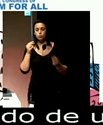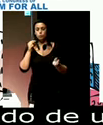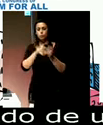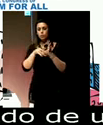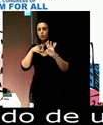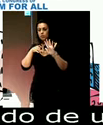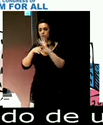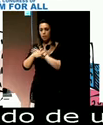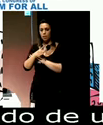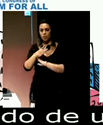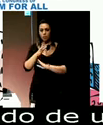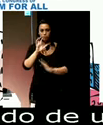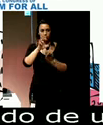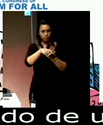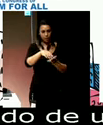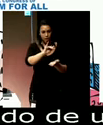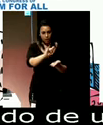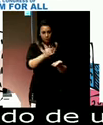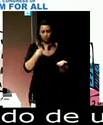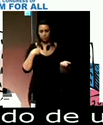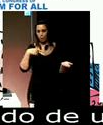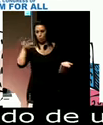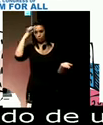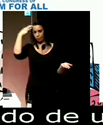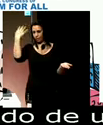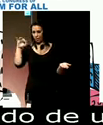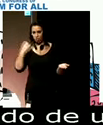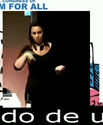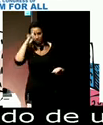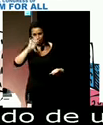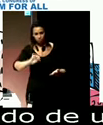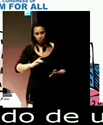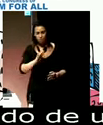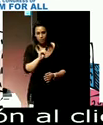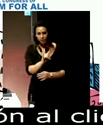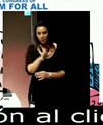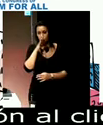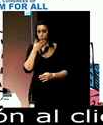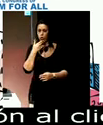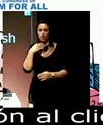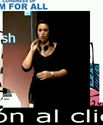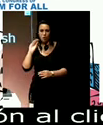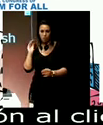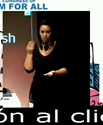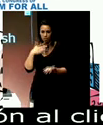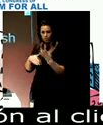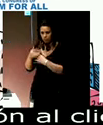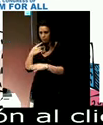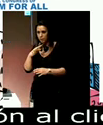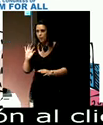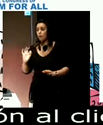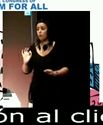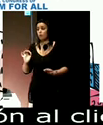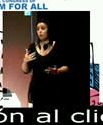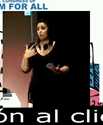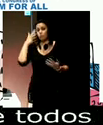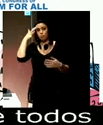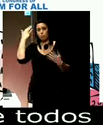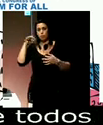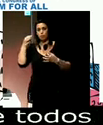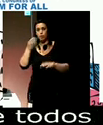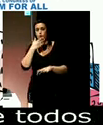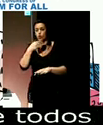many accessible points that the establishments already have, and they don't even know about them because they